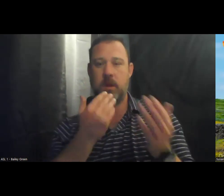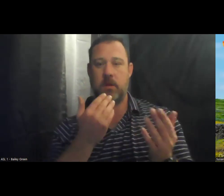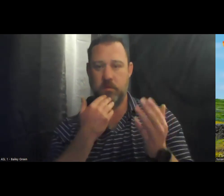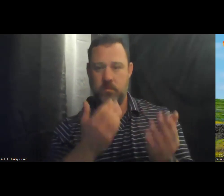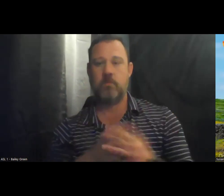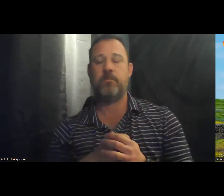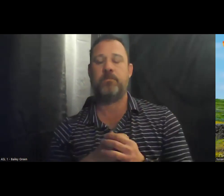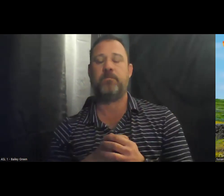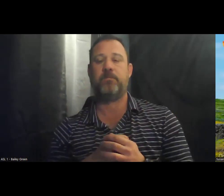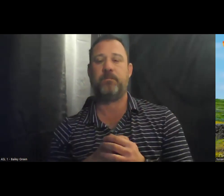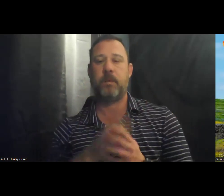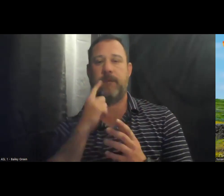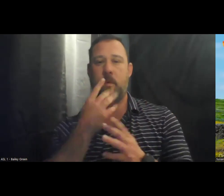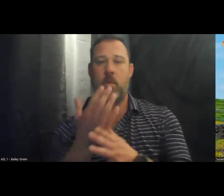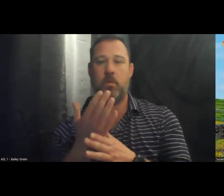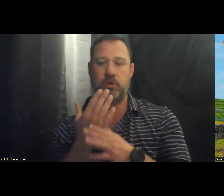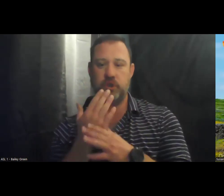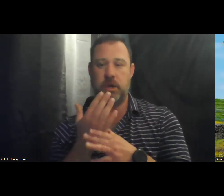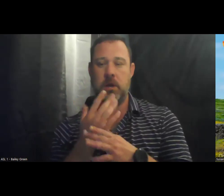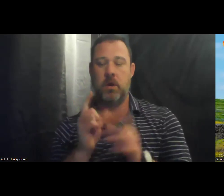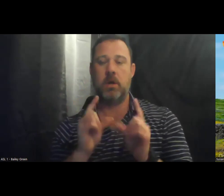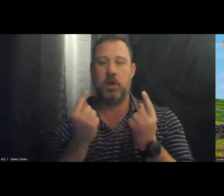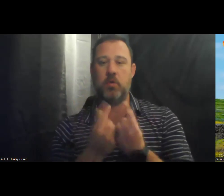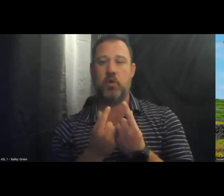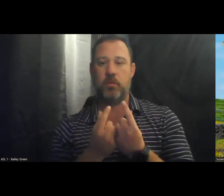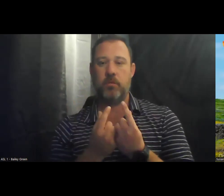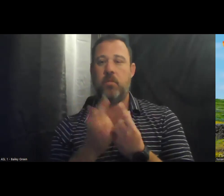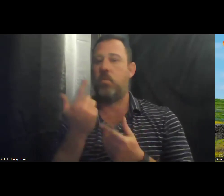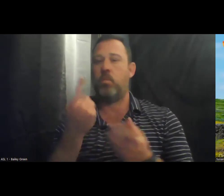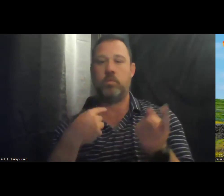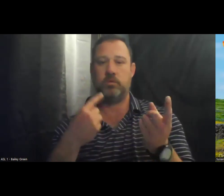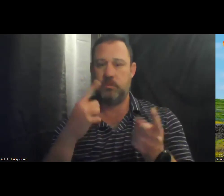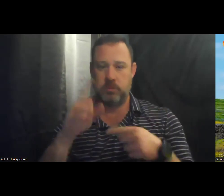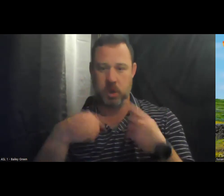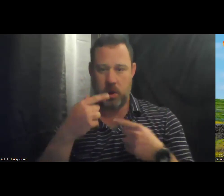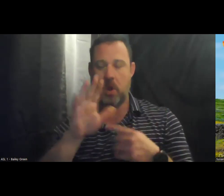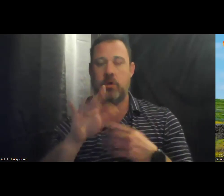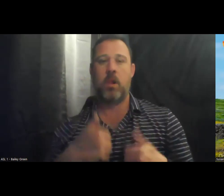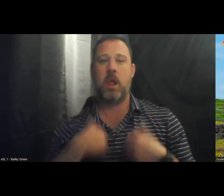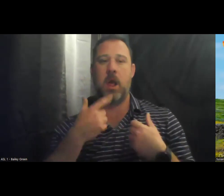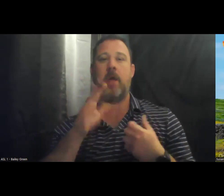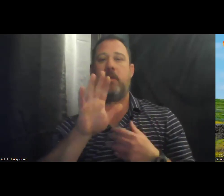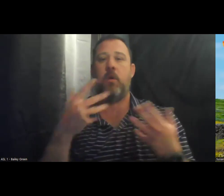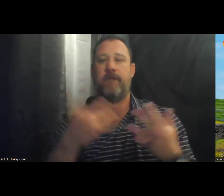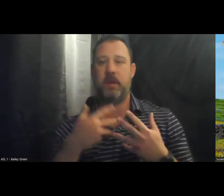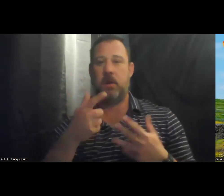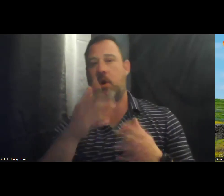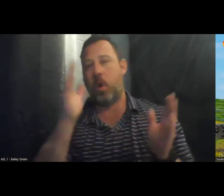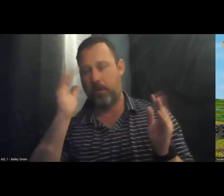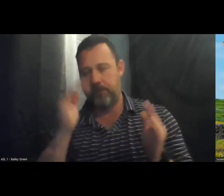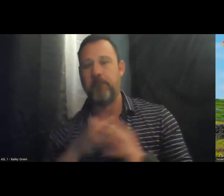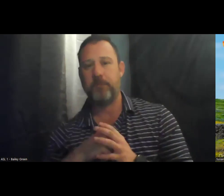you for sharing with the group what's going on in your lives, what your fears are, what your hopes